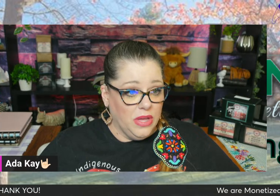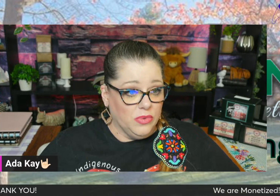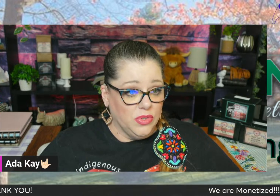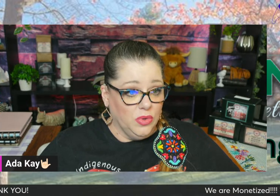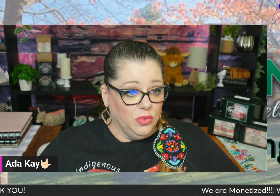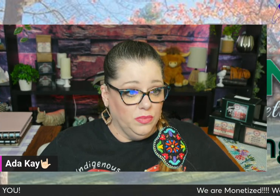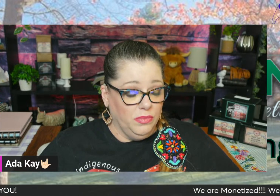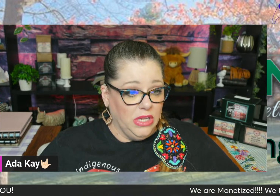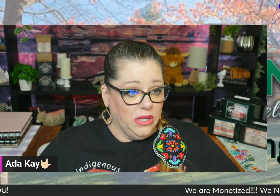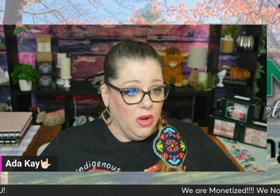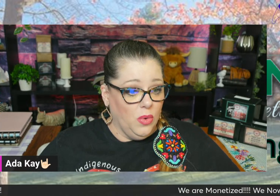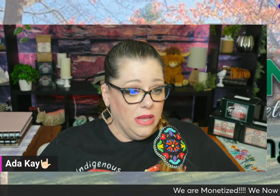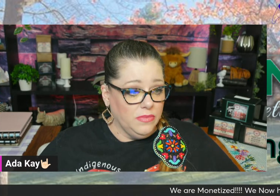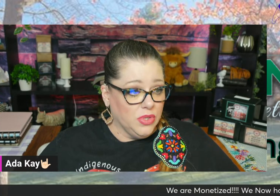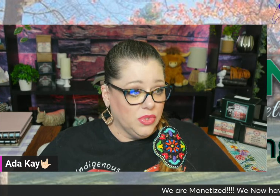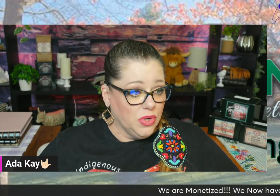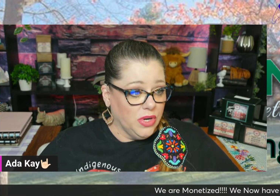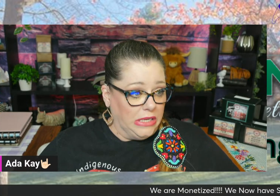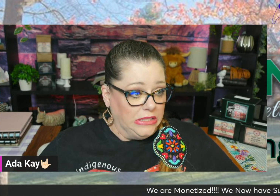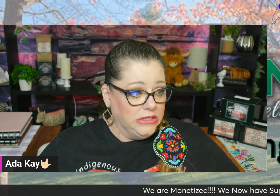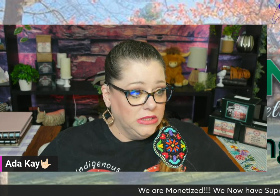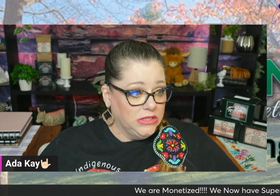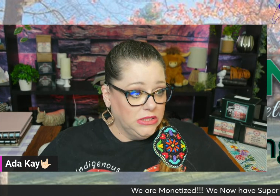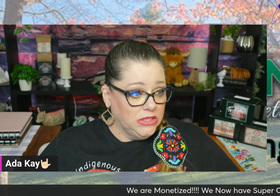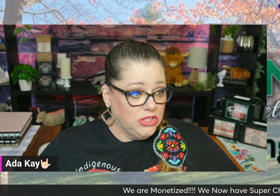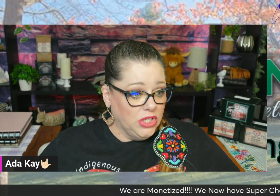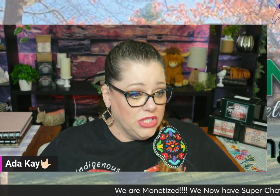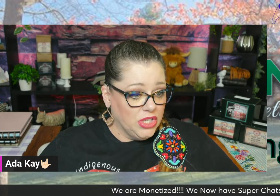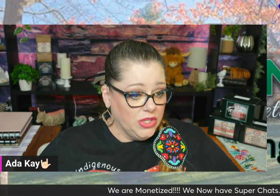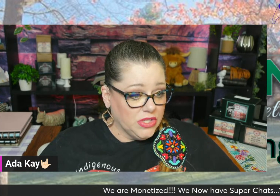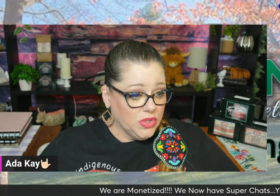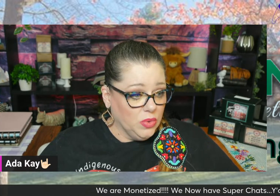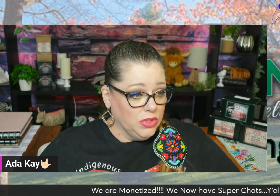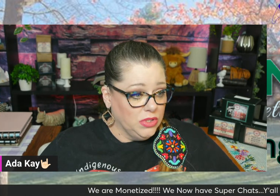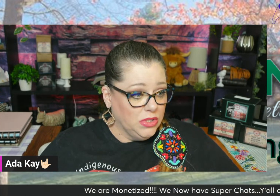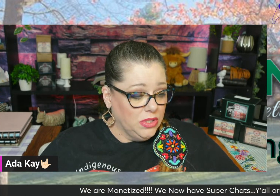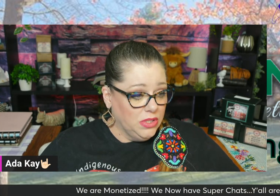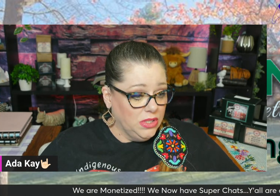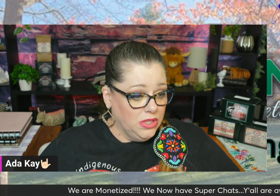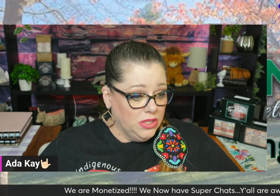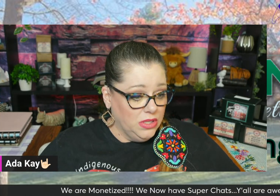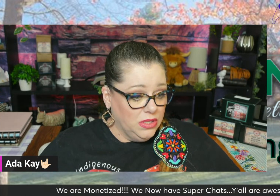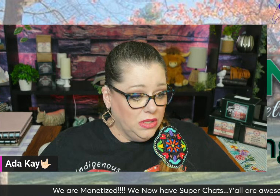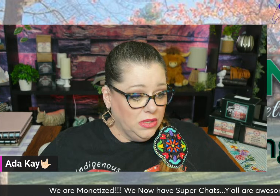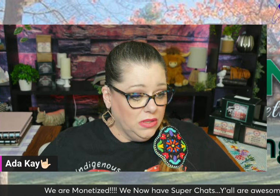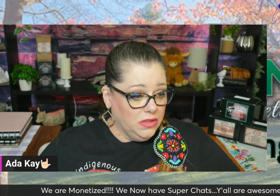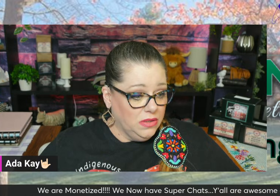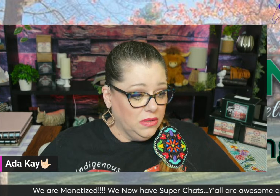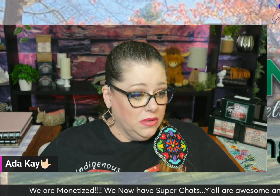Oh, that was an old meeting. Oh, I am so sorry. Sorry, that's old.